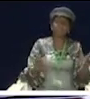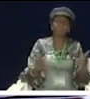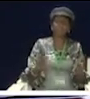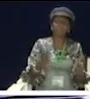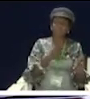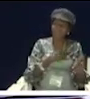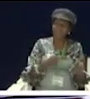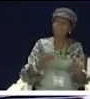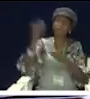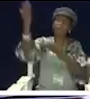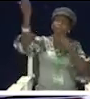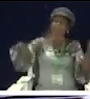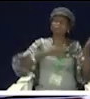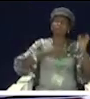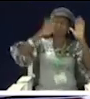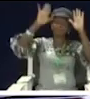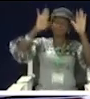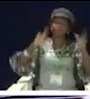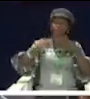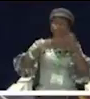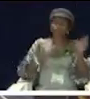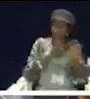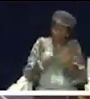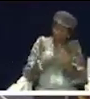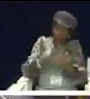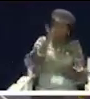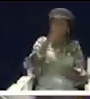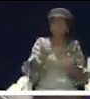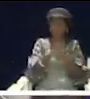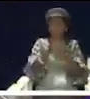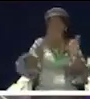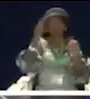and bring my miracle to me straight away."